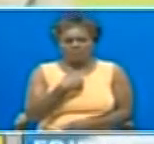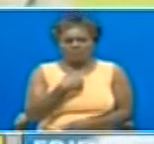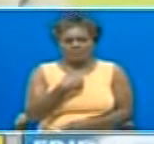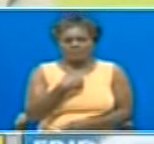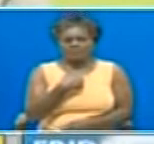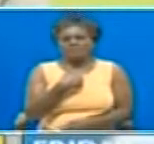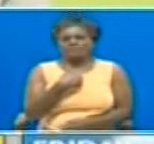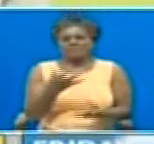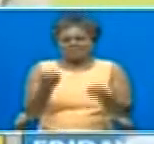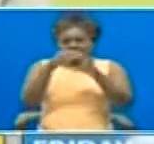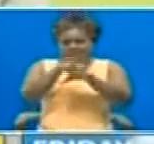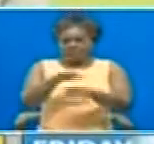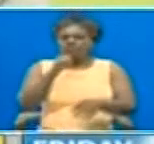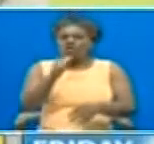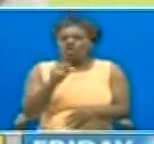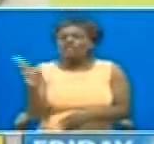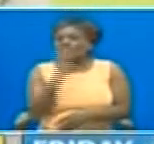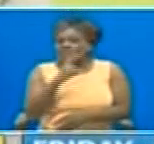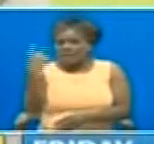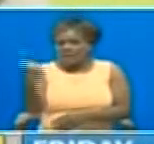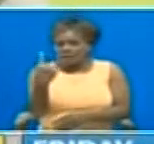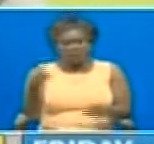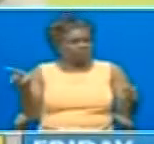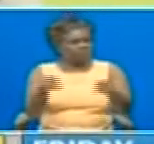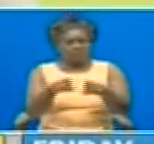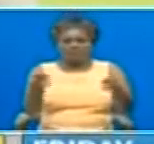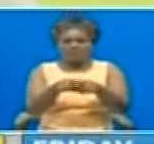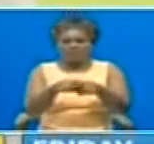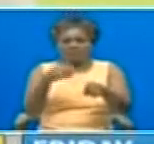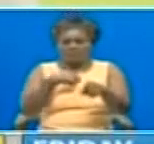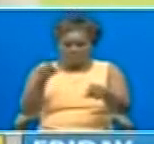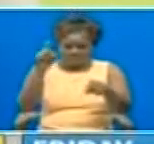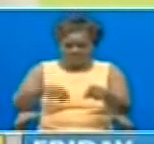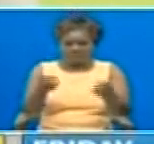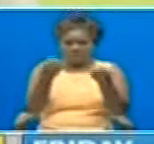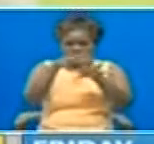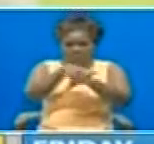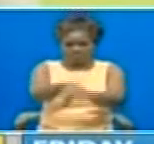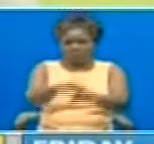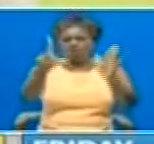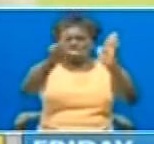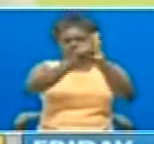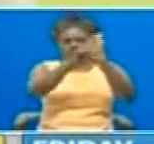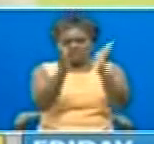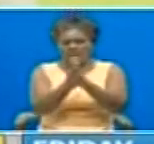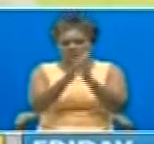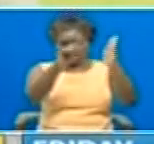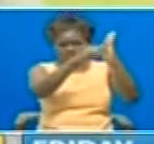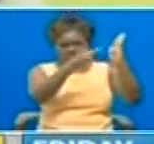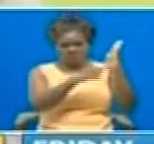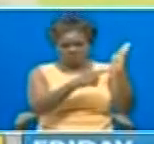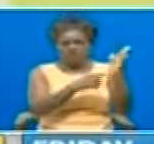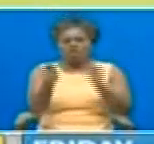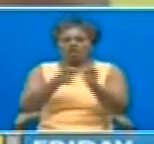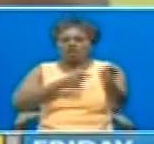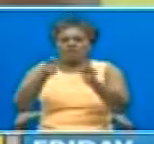and compliance, because it's not just risk, but the fact that we must also comply with the laws and regulations governing